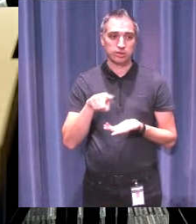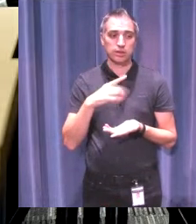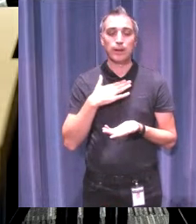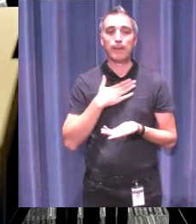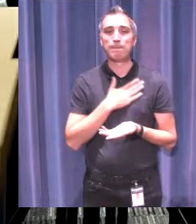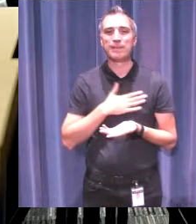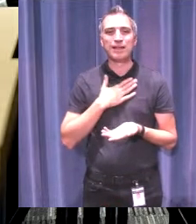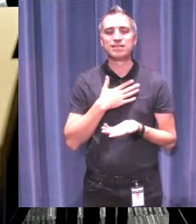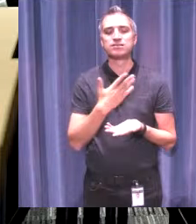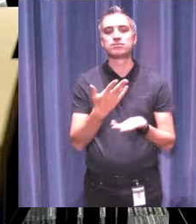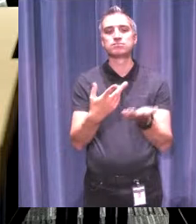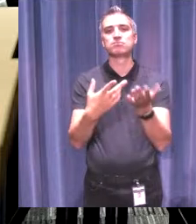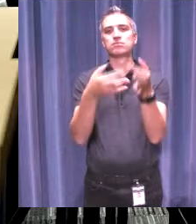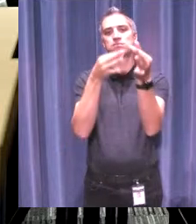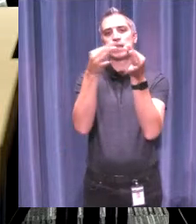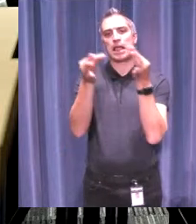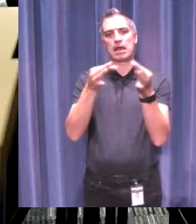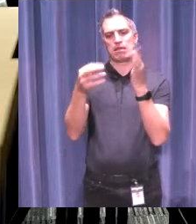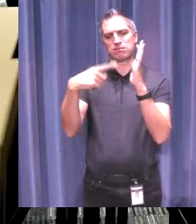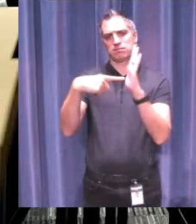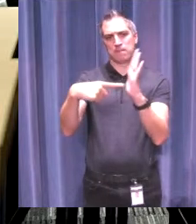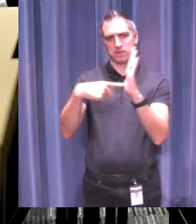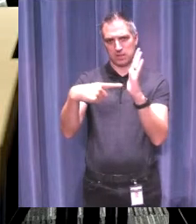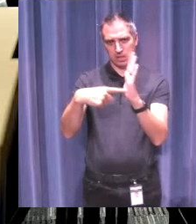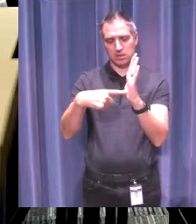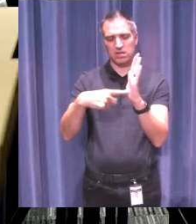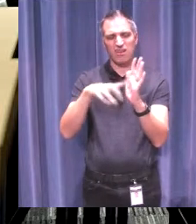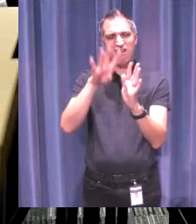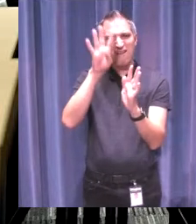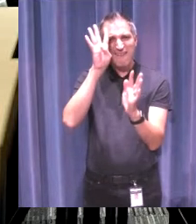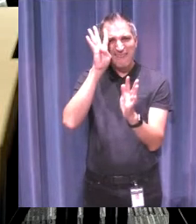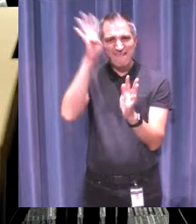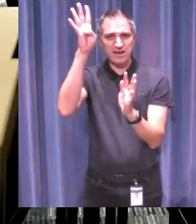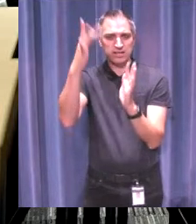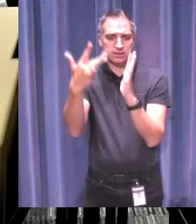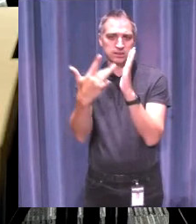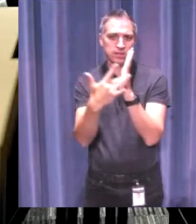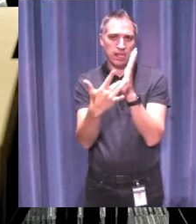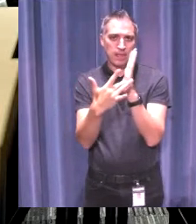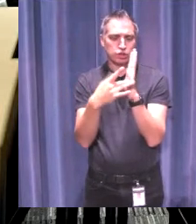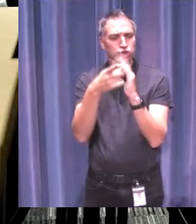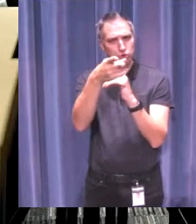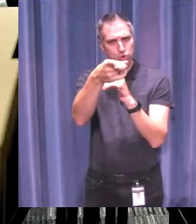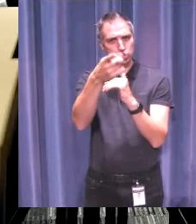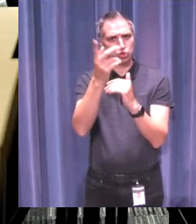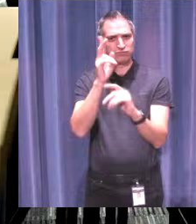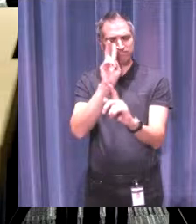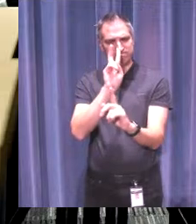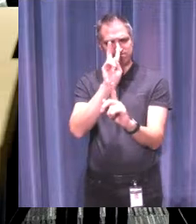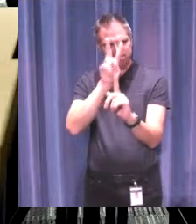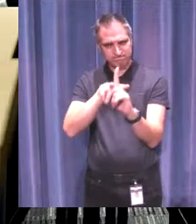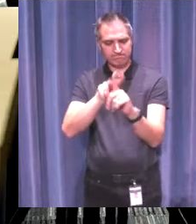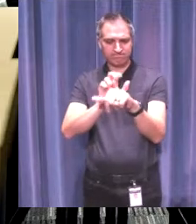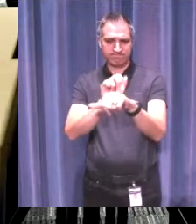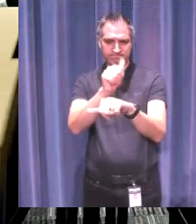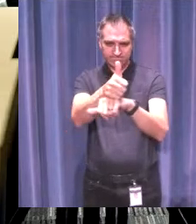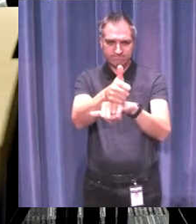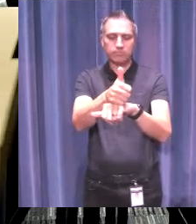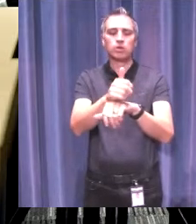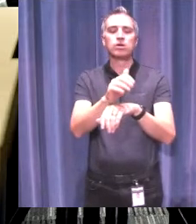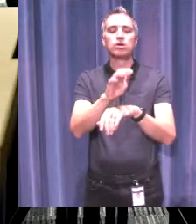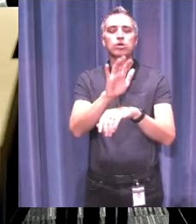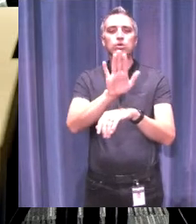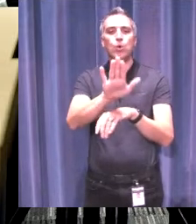us an example of innovative technology that you have implemented in your current or